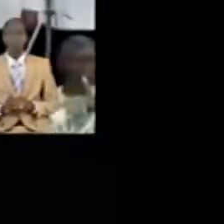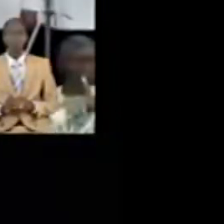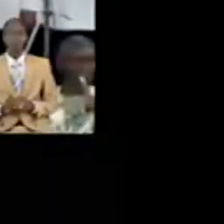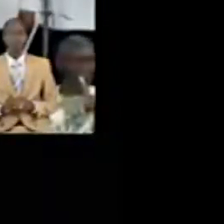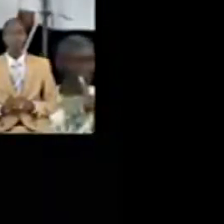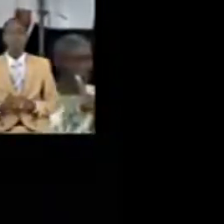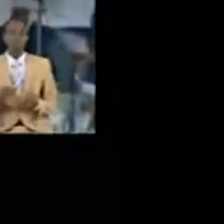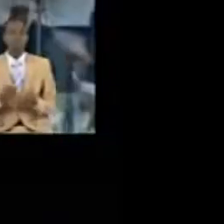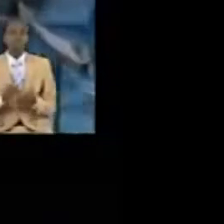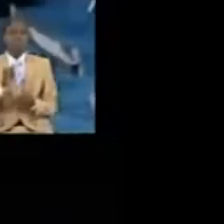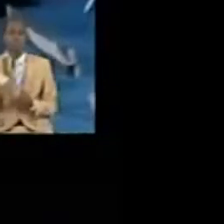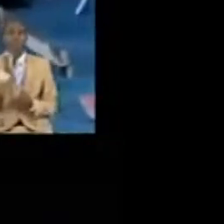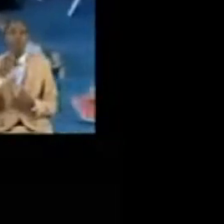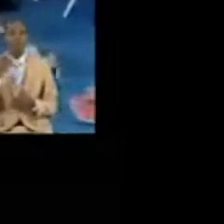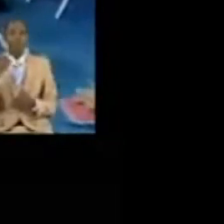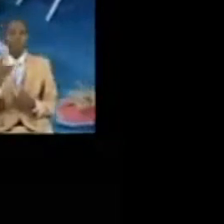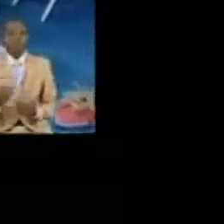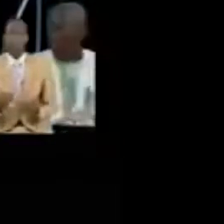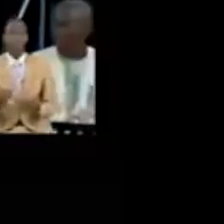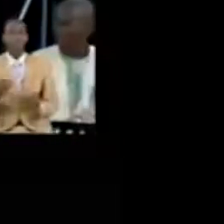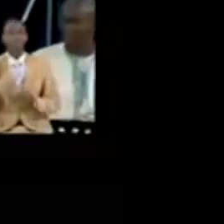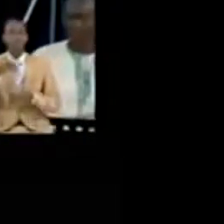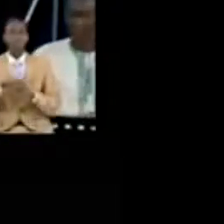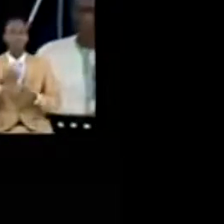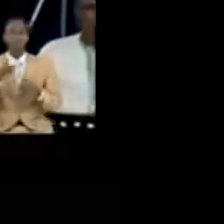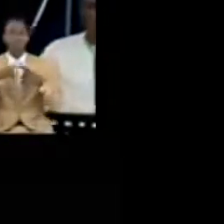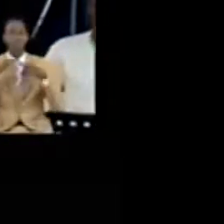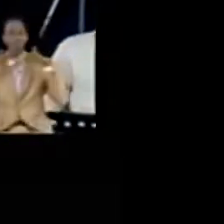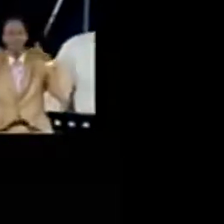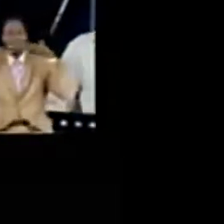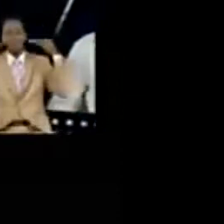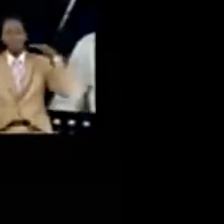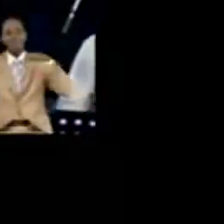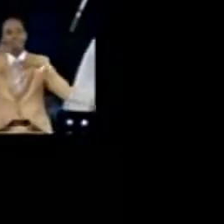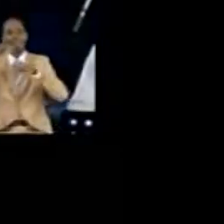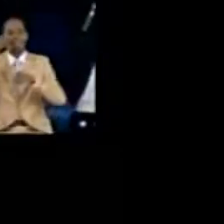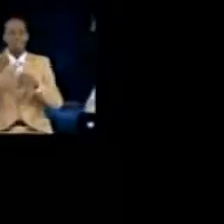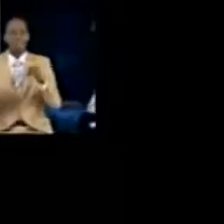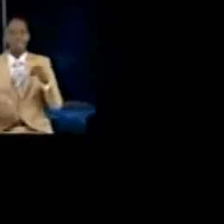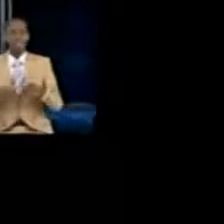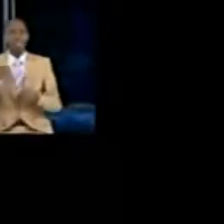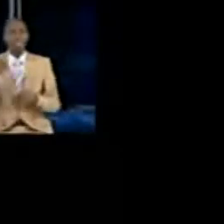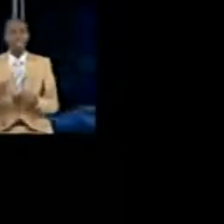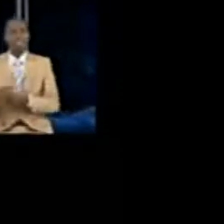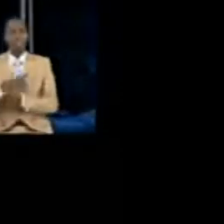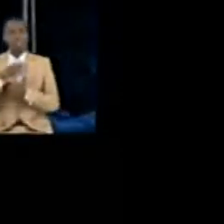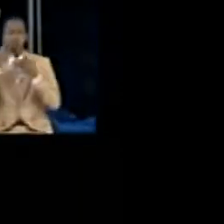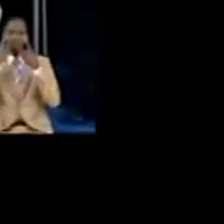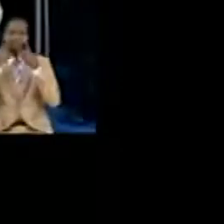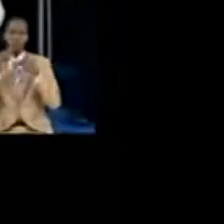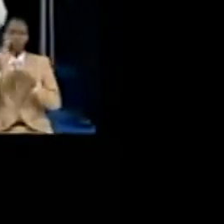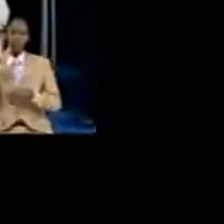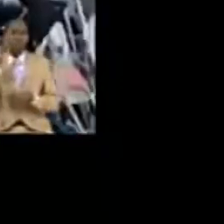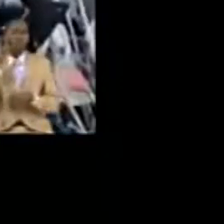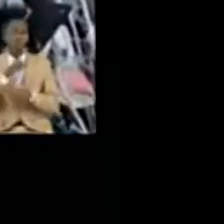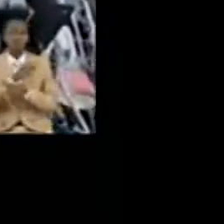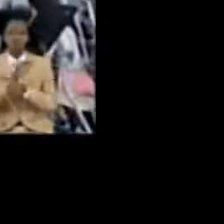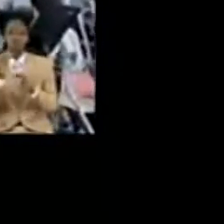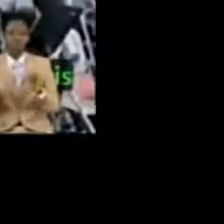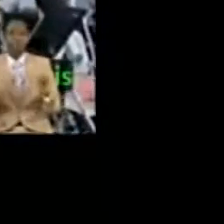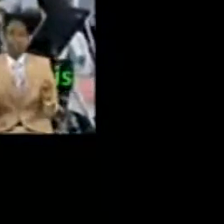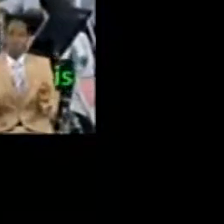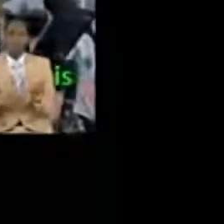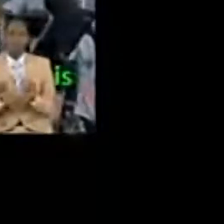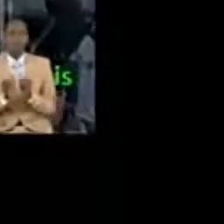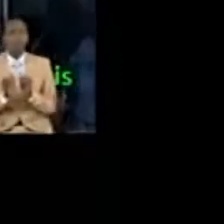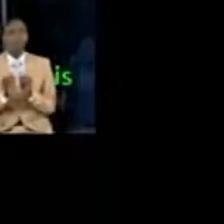Now your turn to smile at last. The days of weeping you'll see no